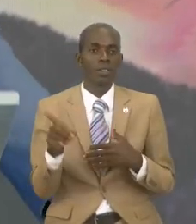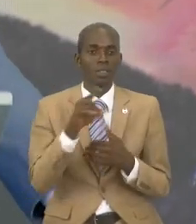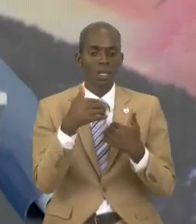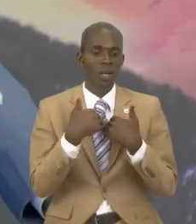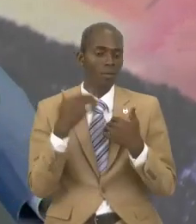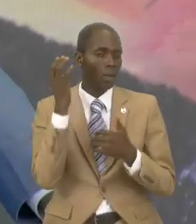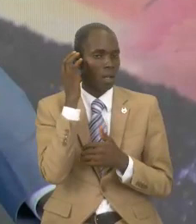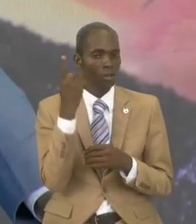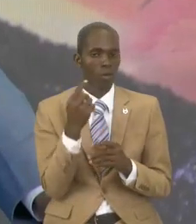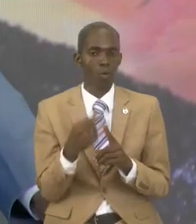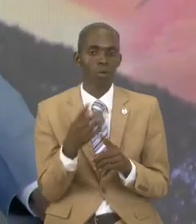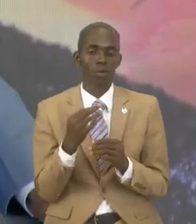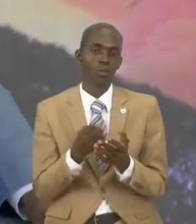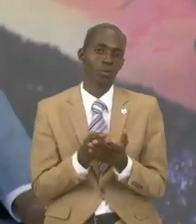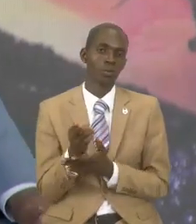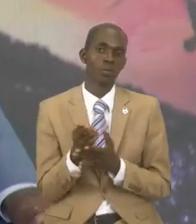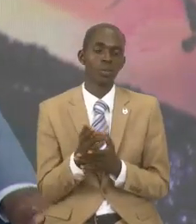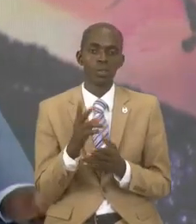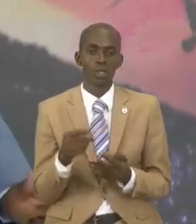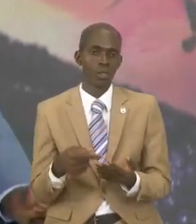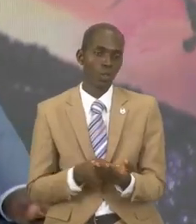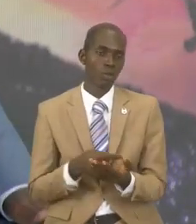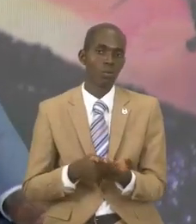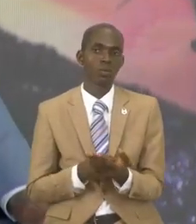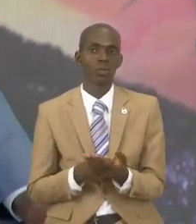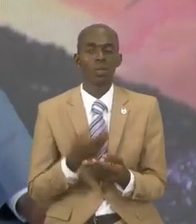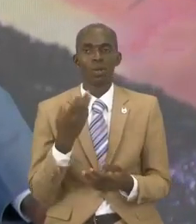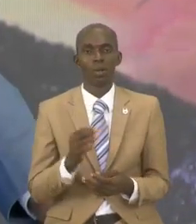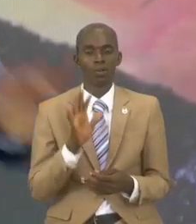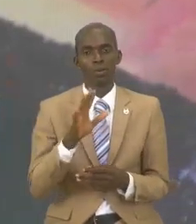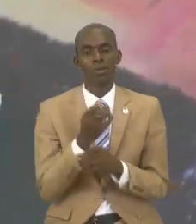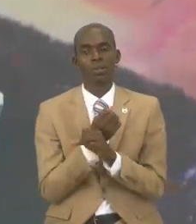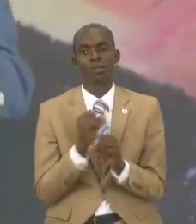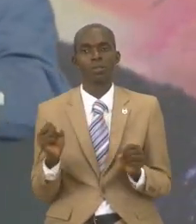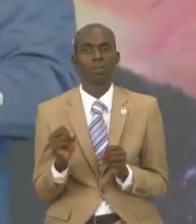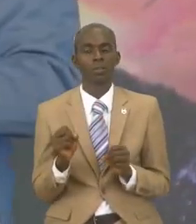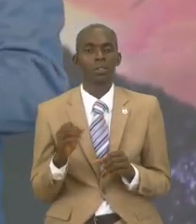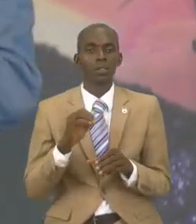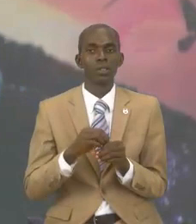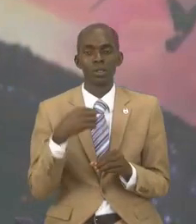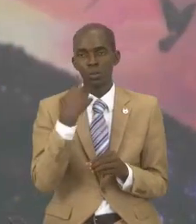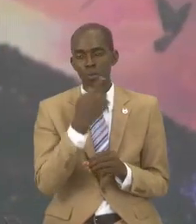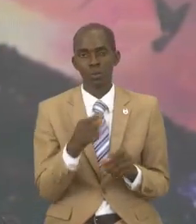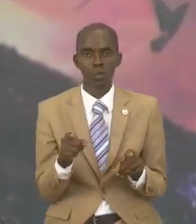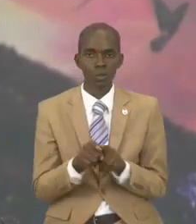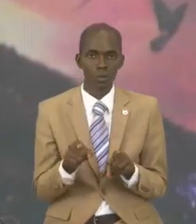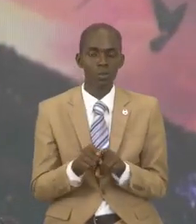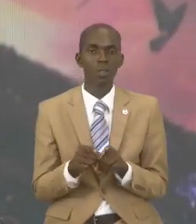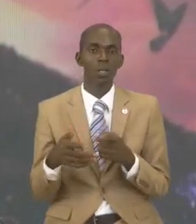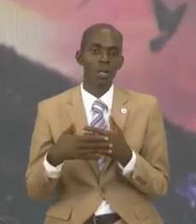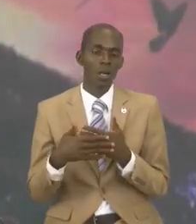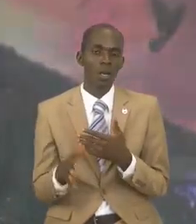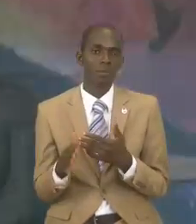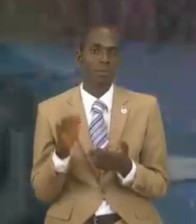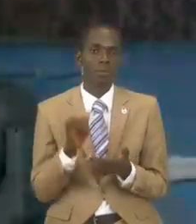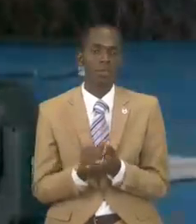of truth, the gospel of your salvation, in whom also, after that